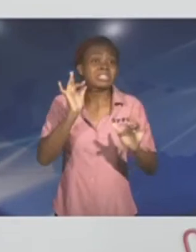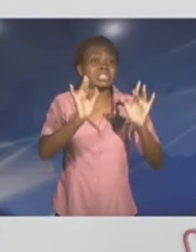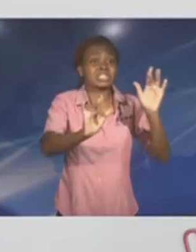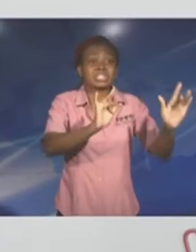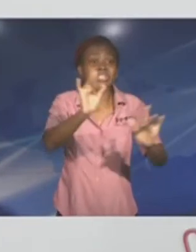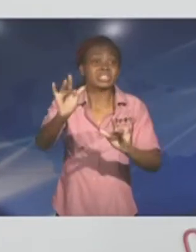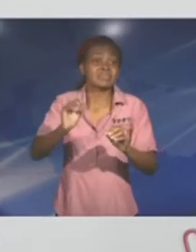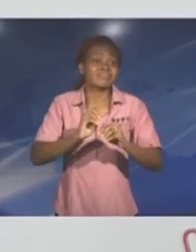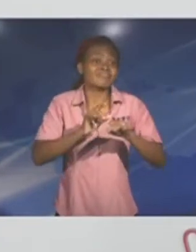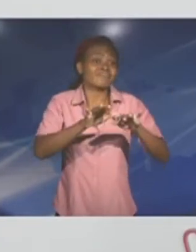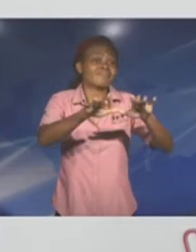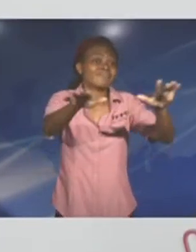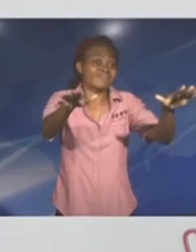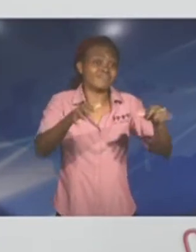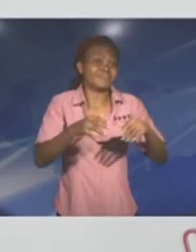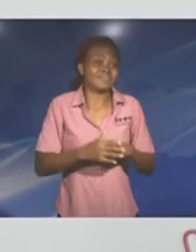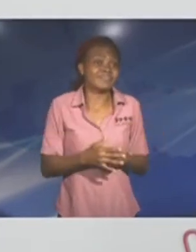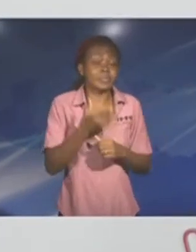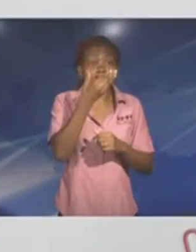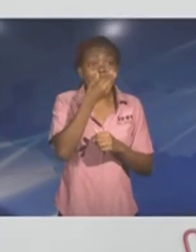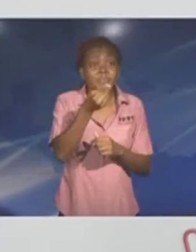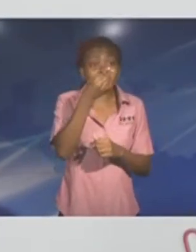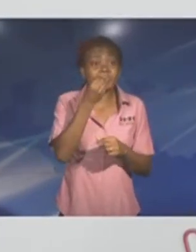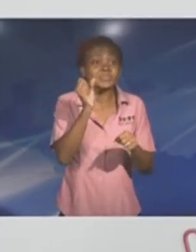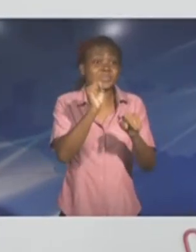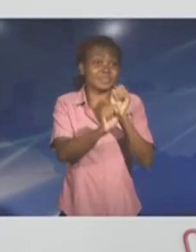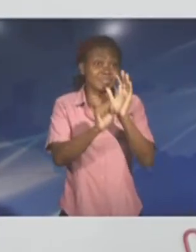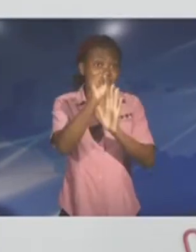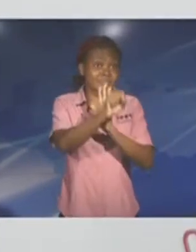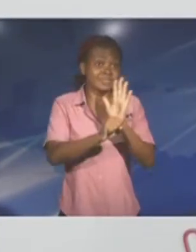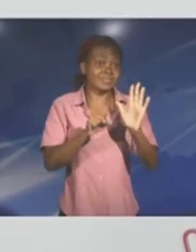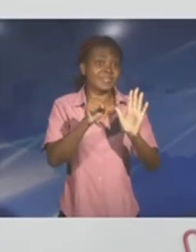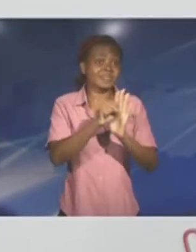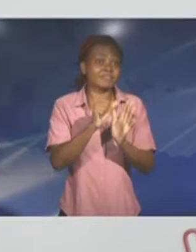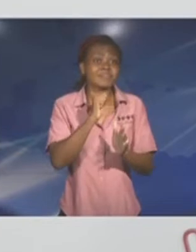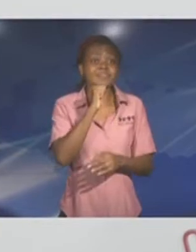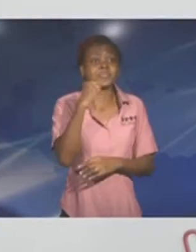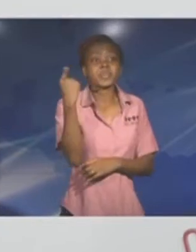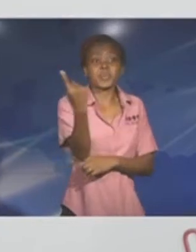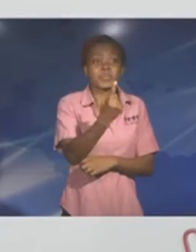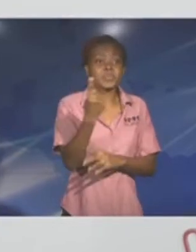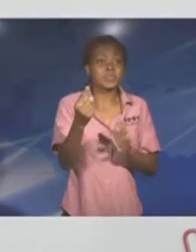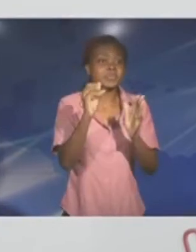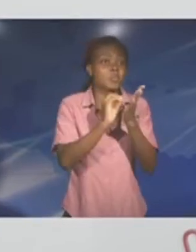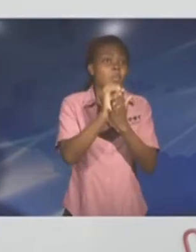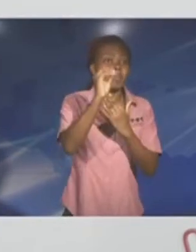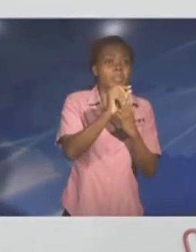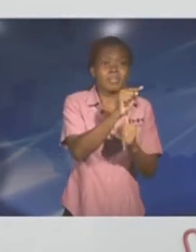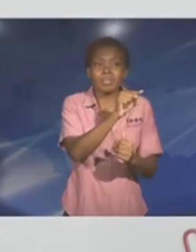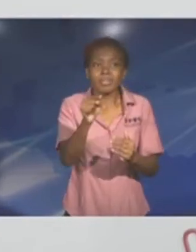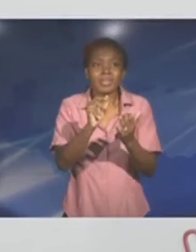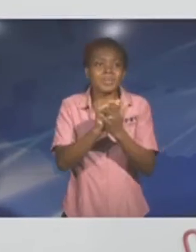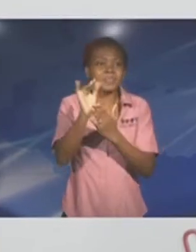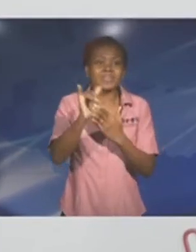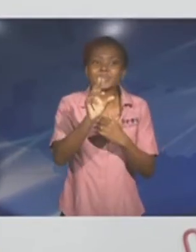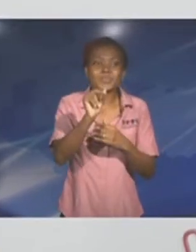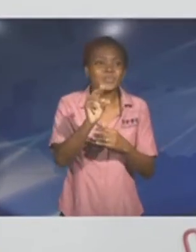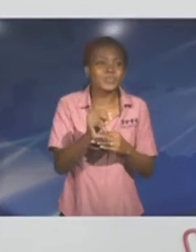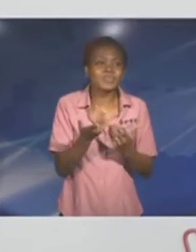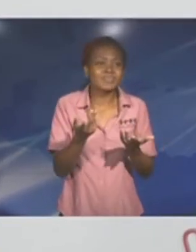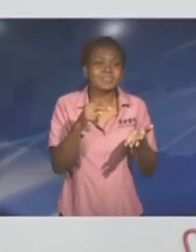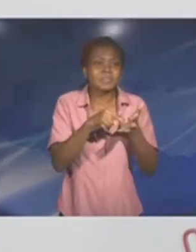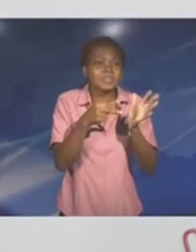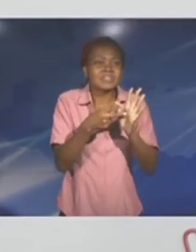influenza is restricted to transmission during that October period, October to December period. It just means that it is more